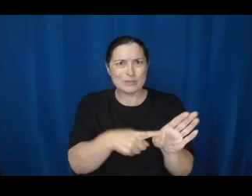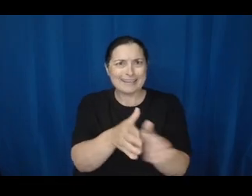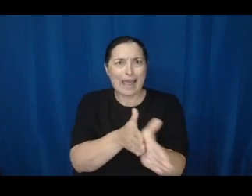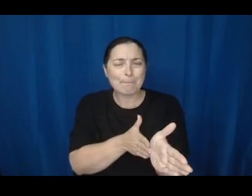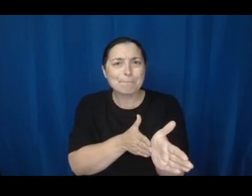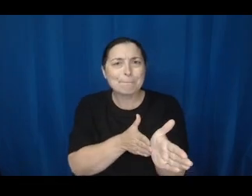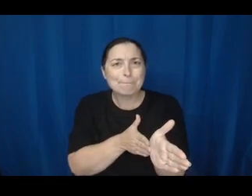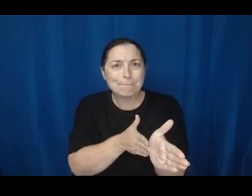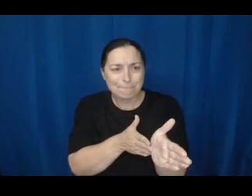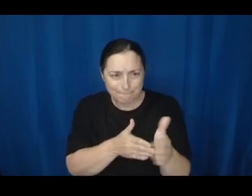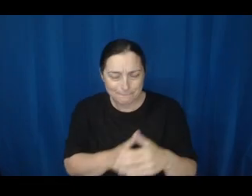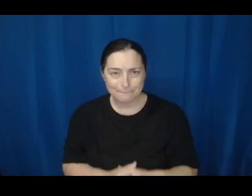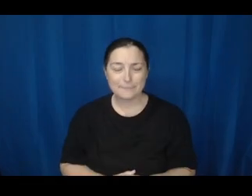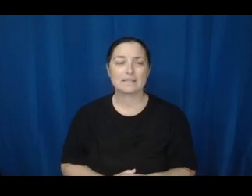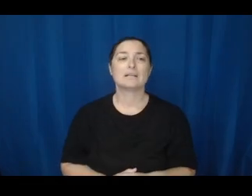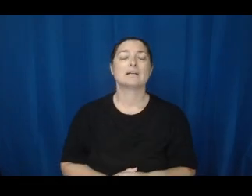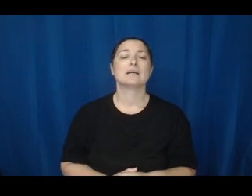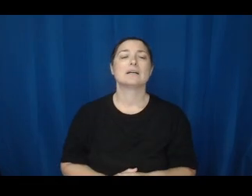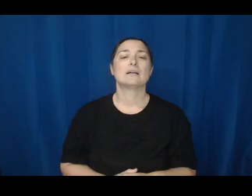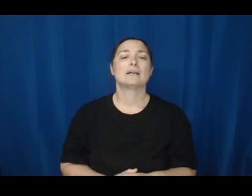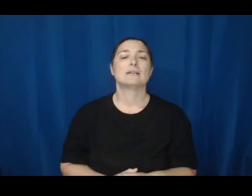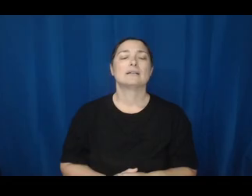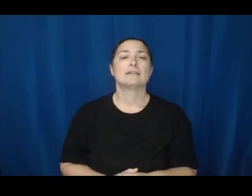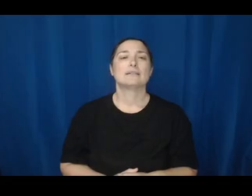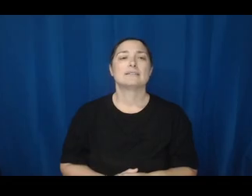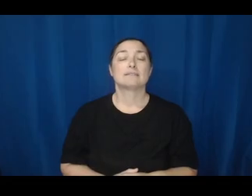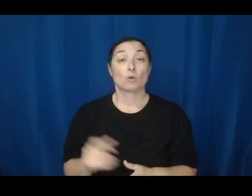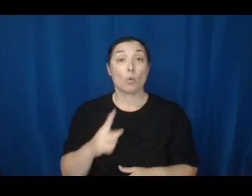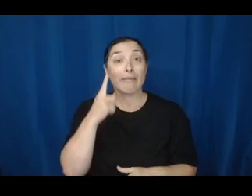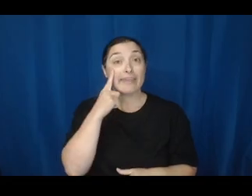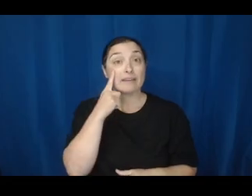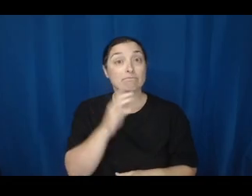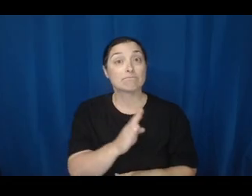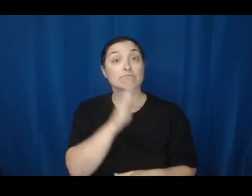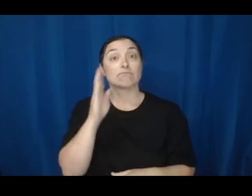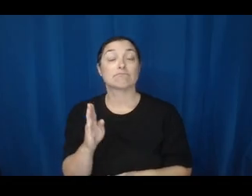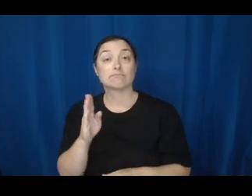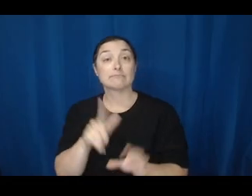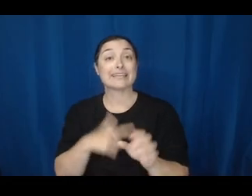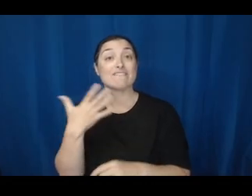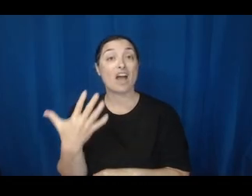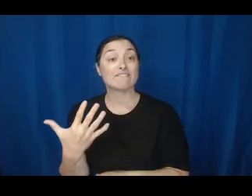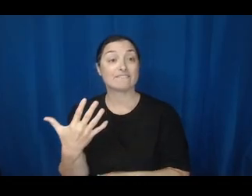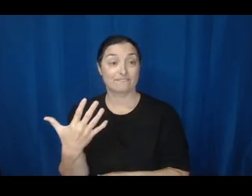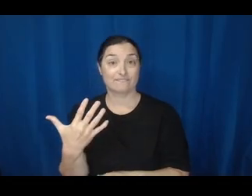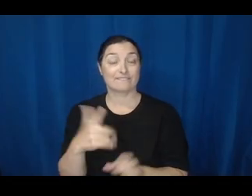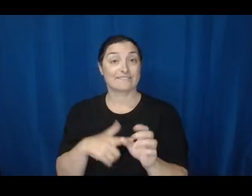in reading. What do you think will happen when they go to school 6 years further? The same kids.